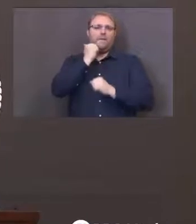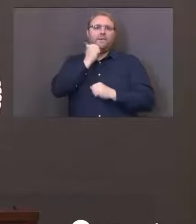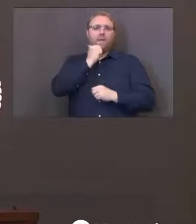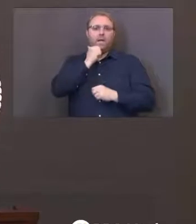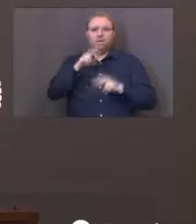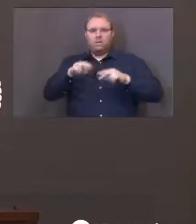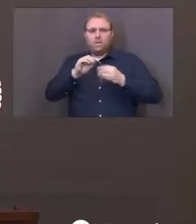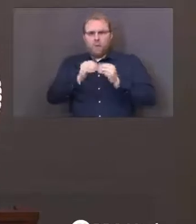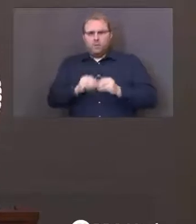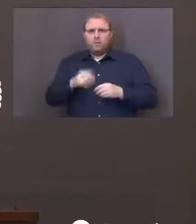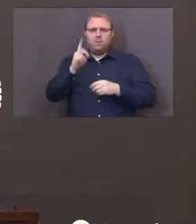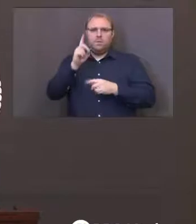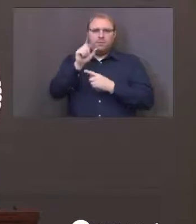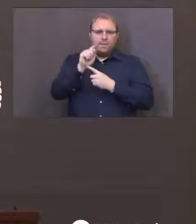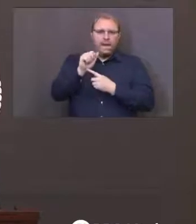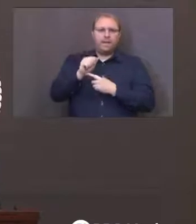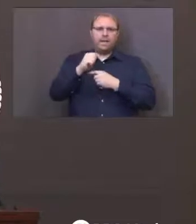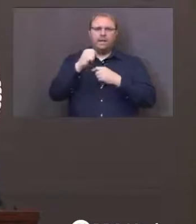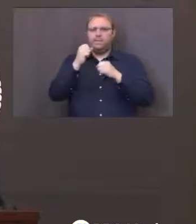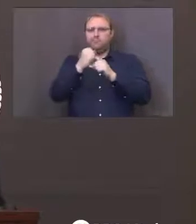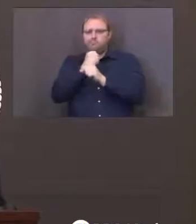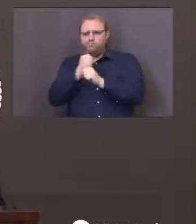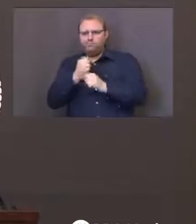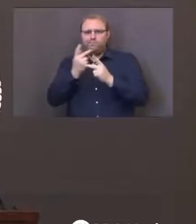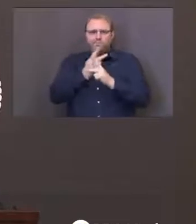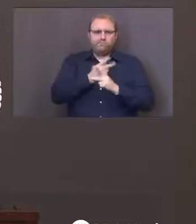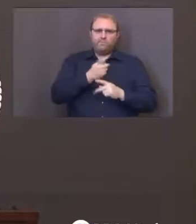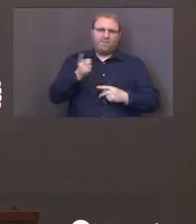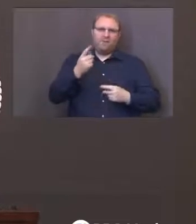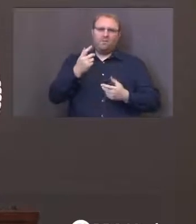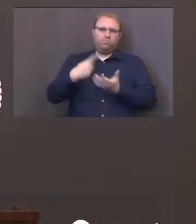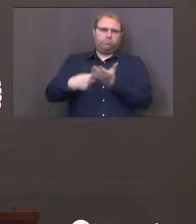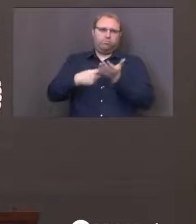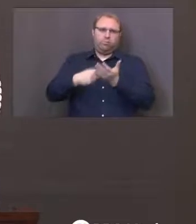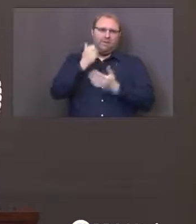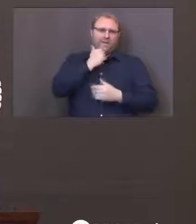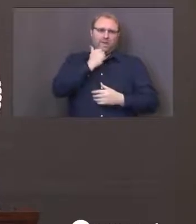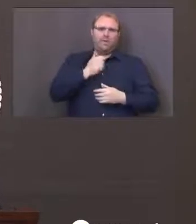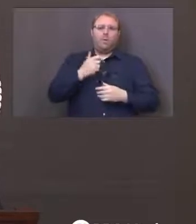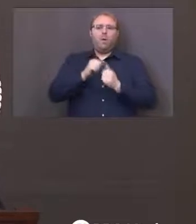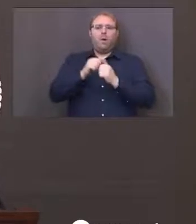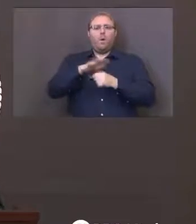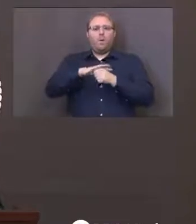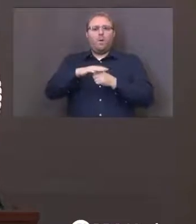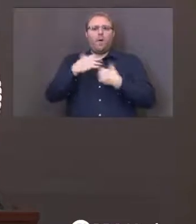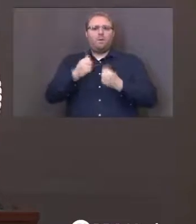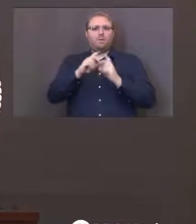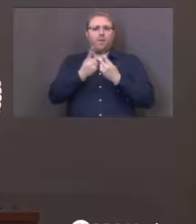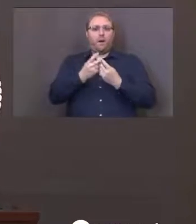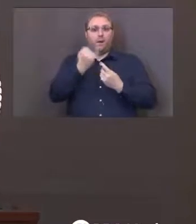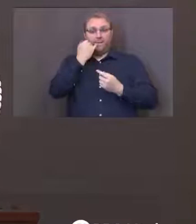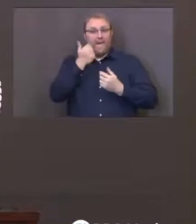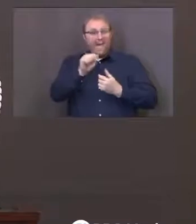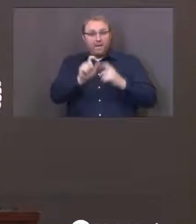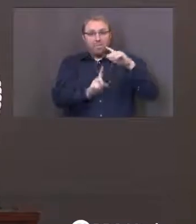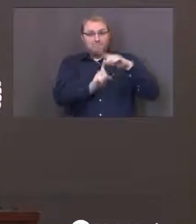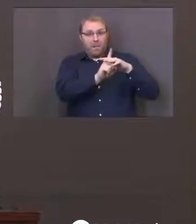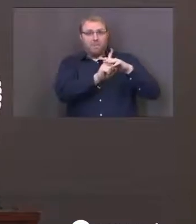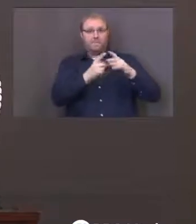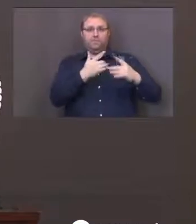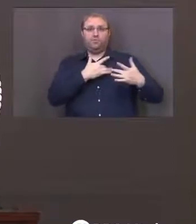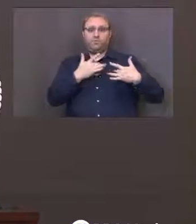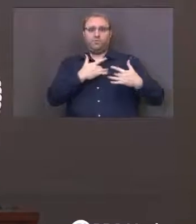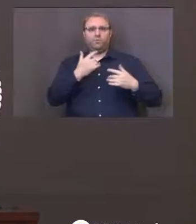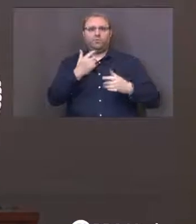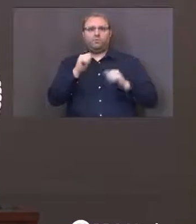they do the analysis. They inform those who need to know, whether it's a local health department, you're having a spike here, you're having a challenge. We're concerned about